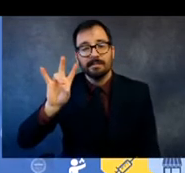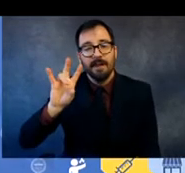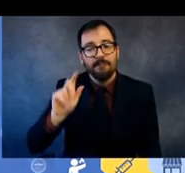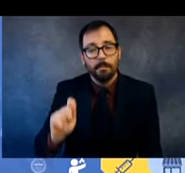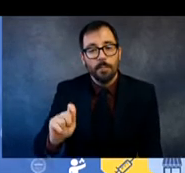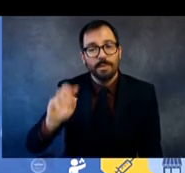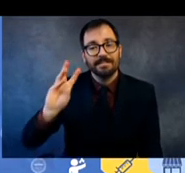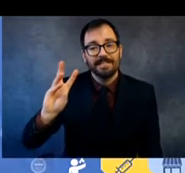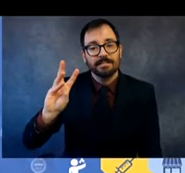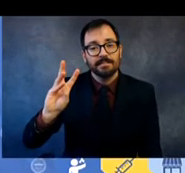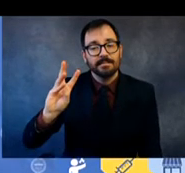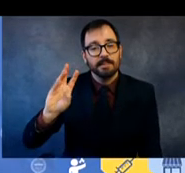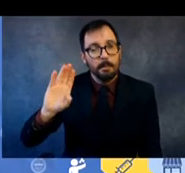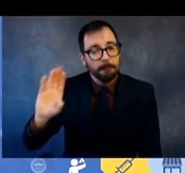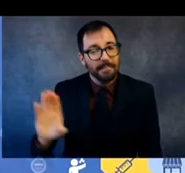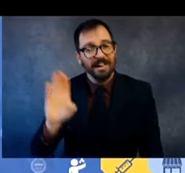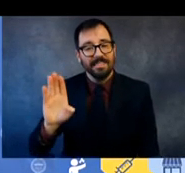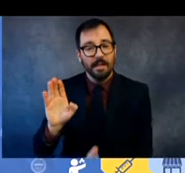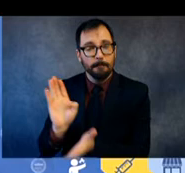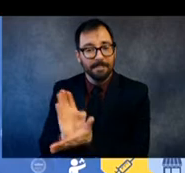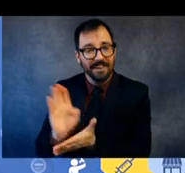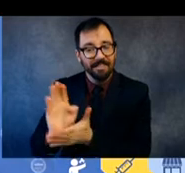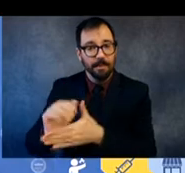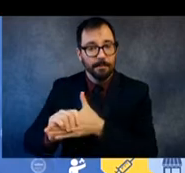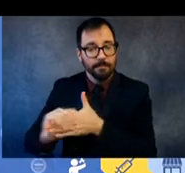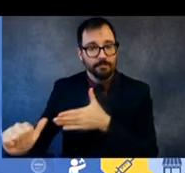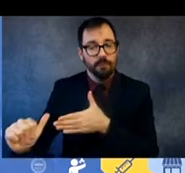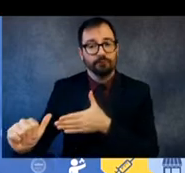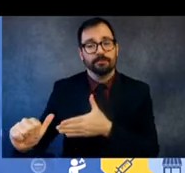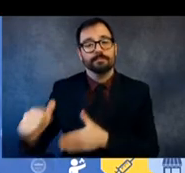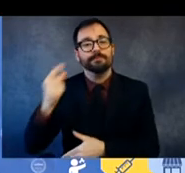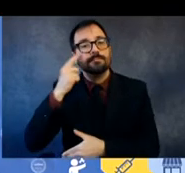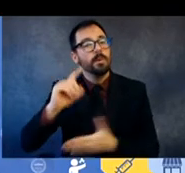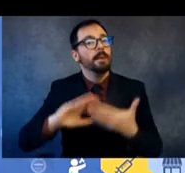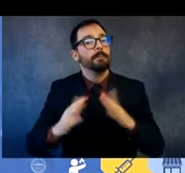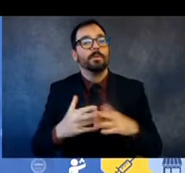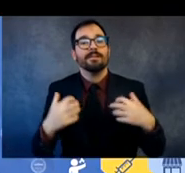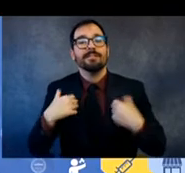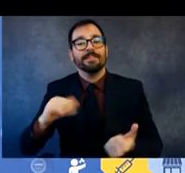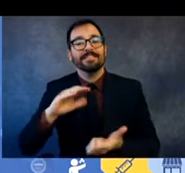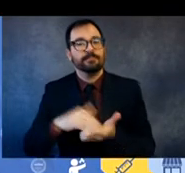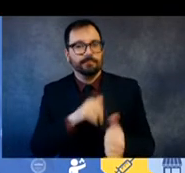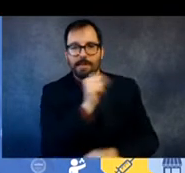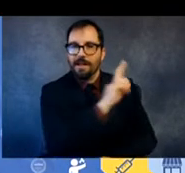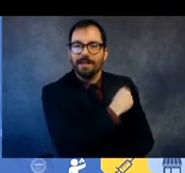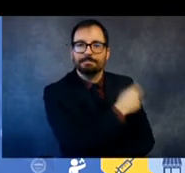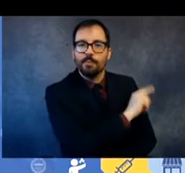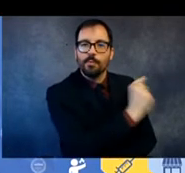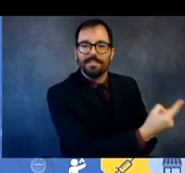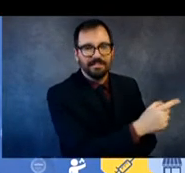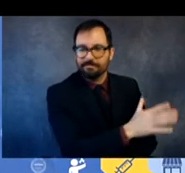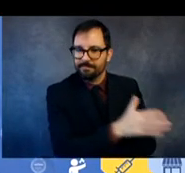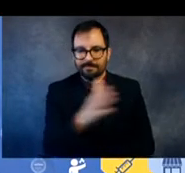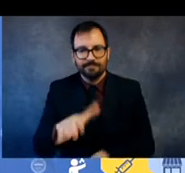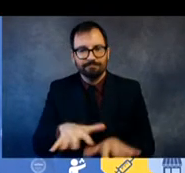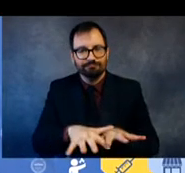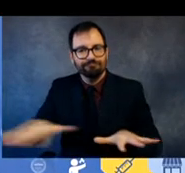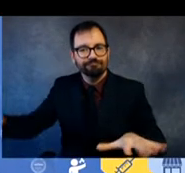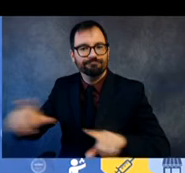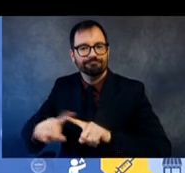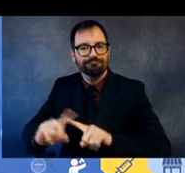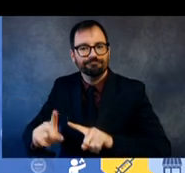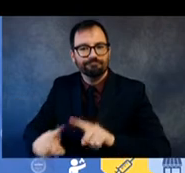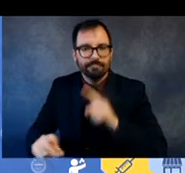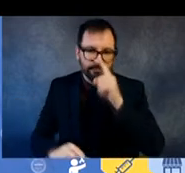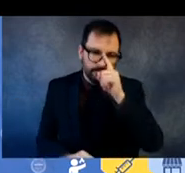centers. And as the mayor and I know, we rely so heavily on community health centers in Massachusetts. We have a